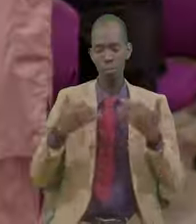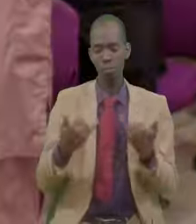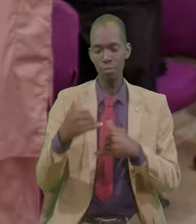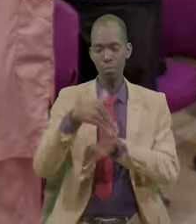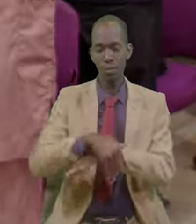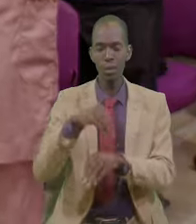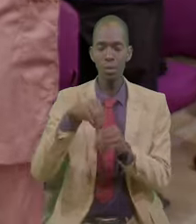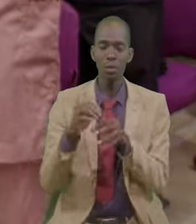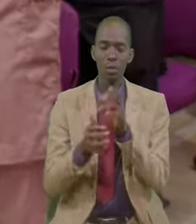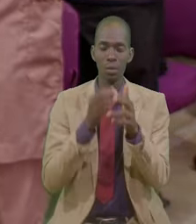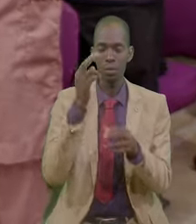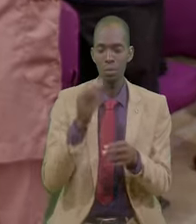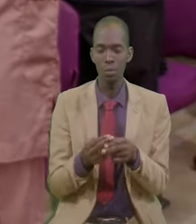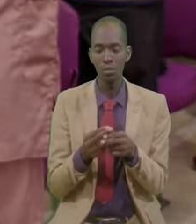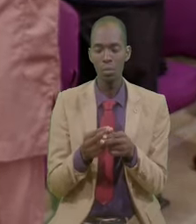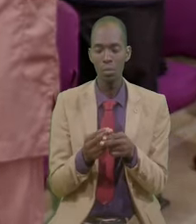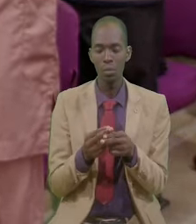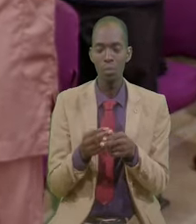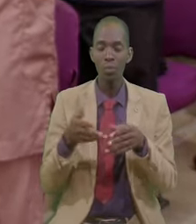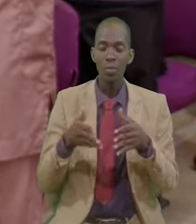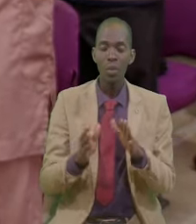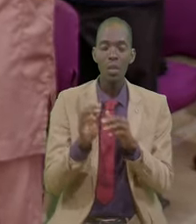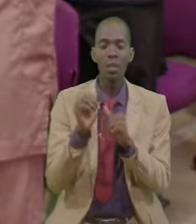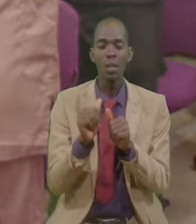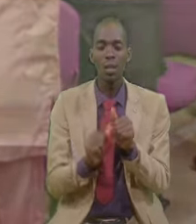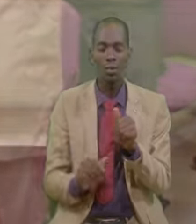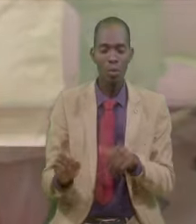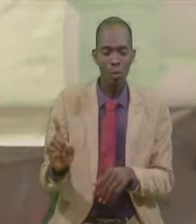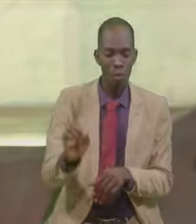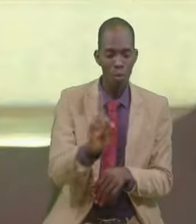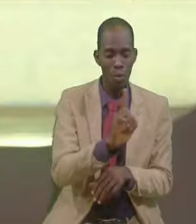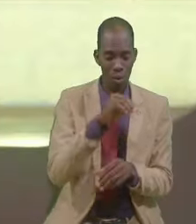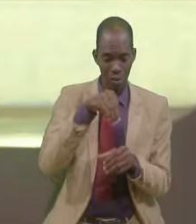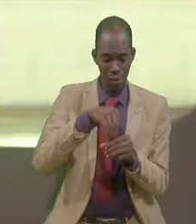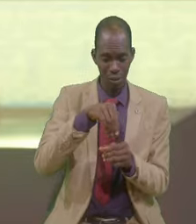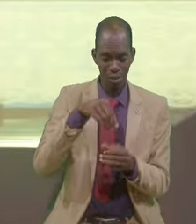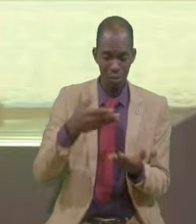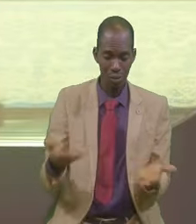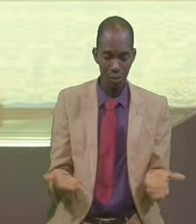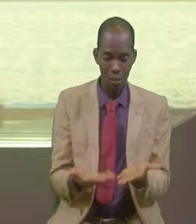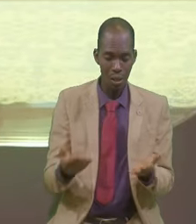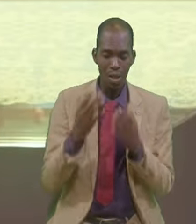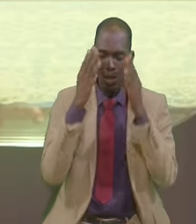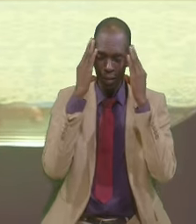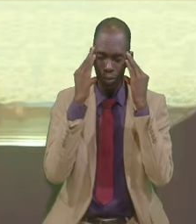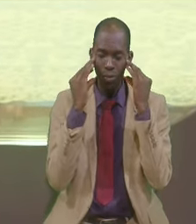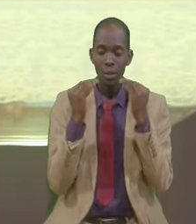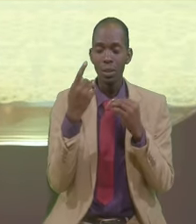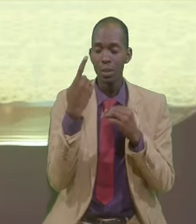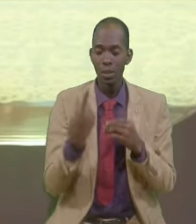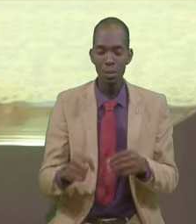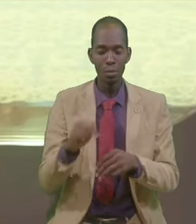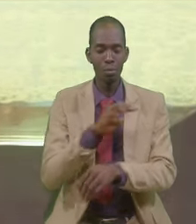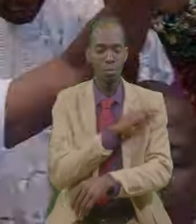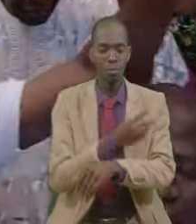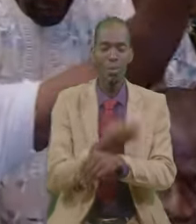Jesus' name. Let everyone in this place experience the might